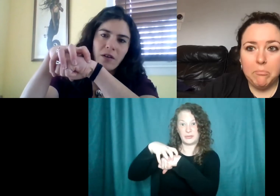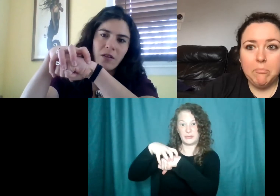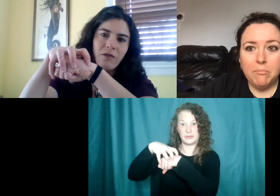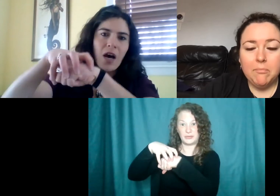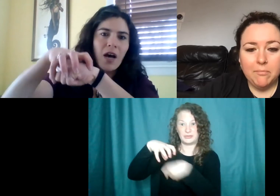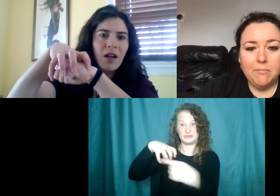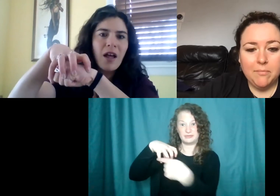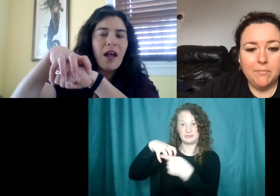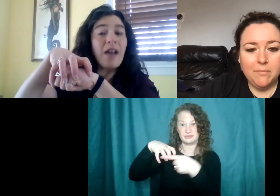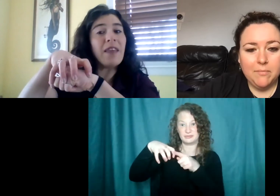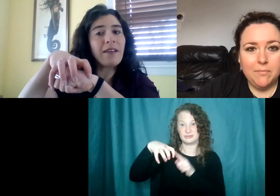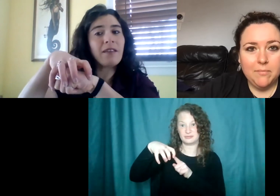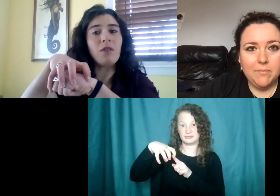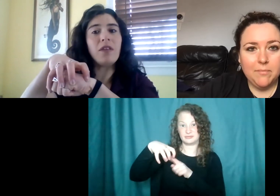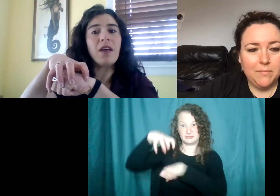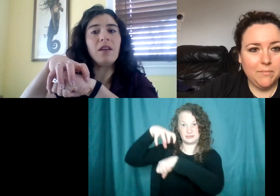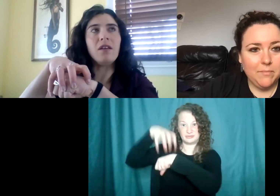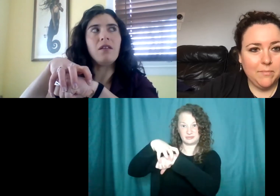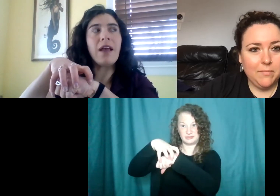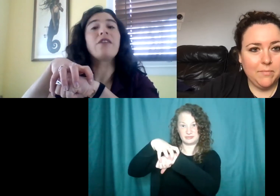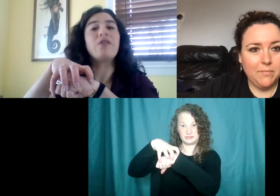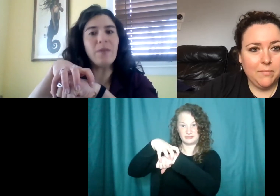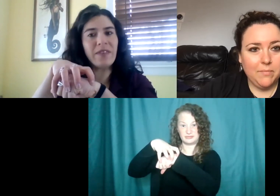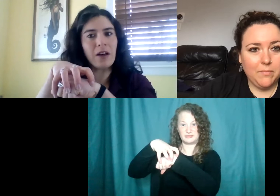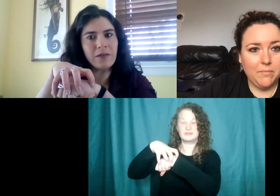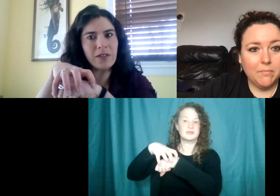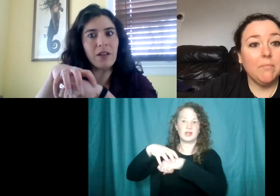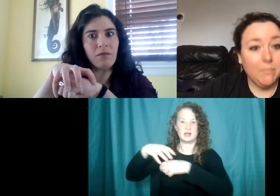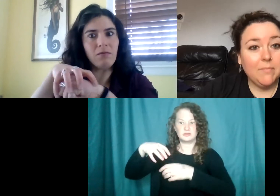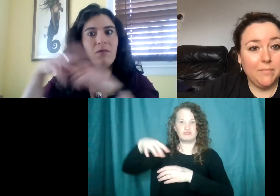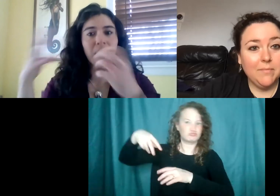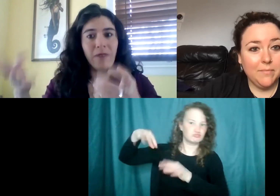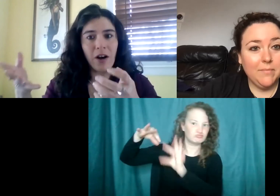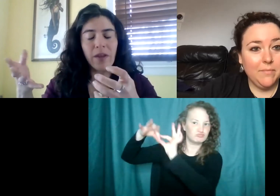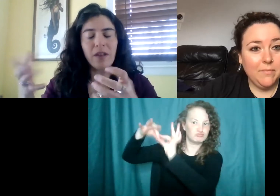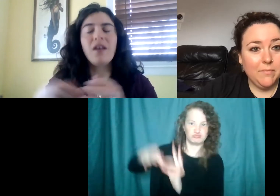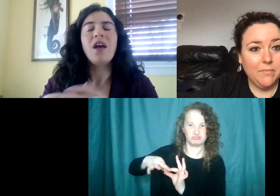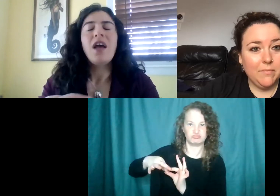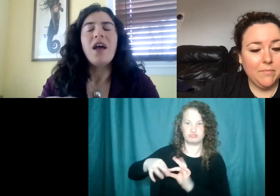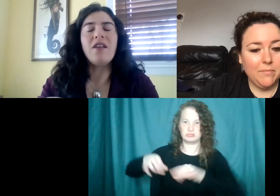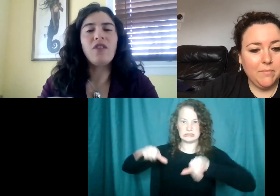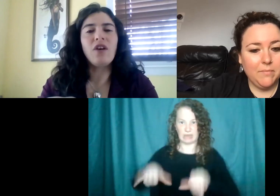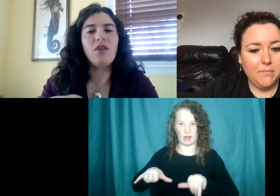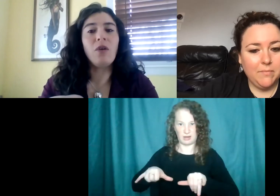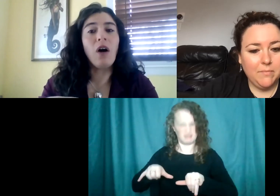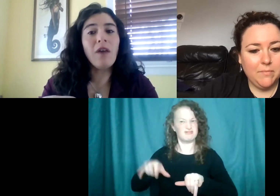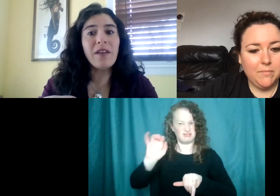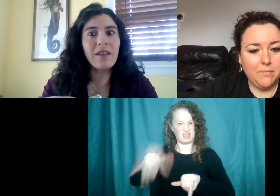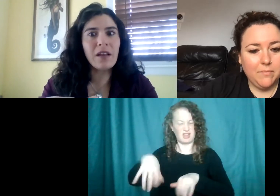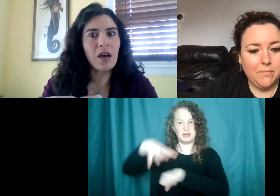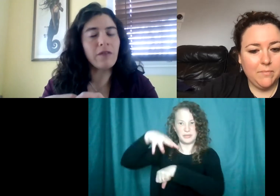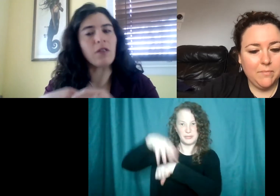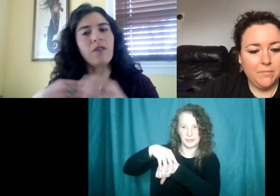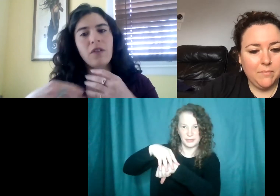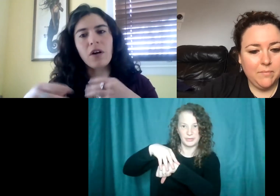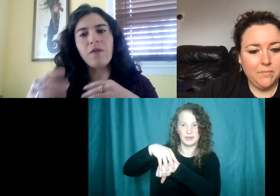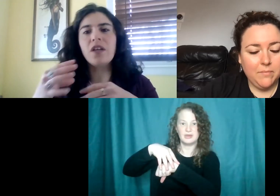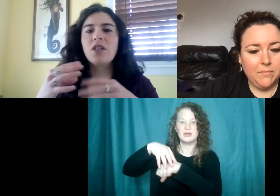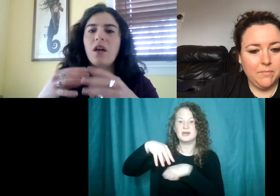on to the rock. And that's how they anchor themselves in the environment. And so you'll often see a lot of